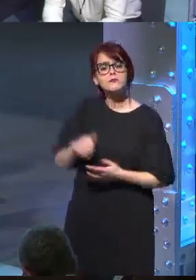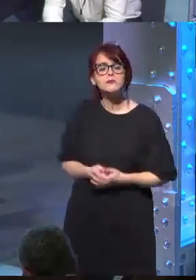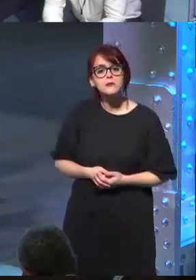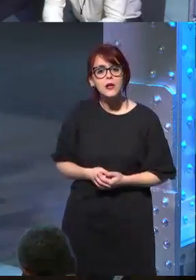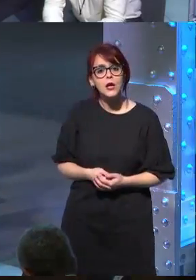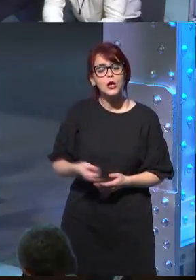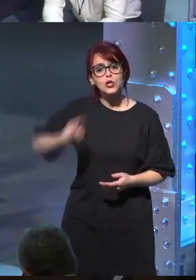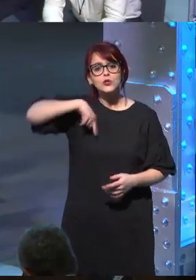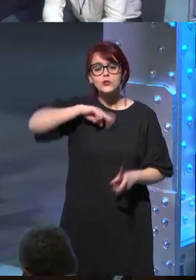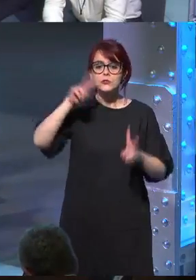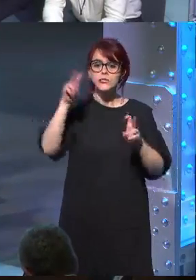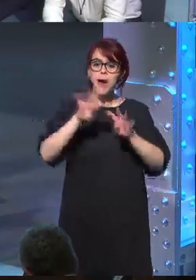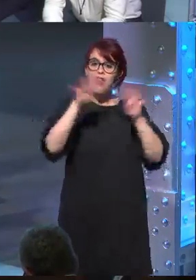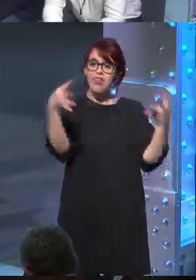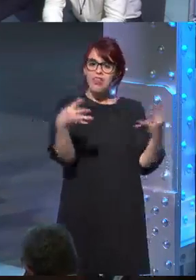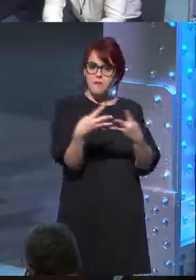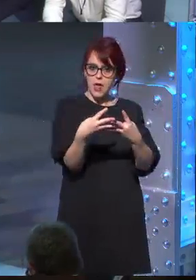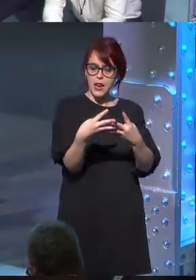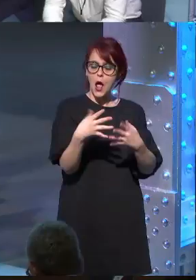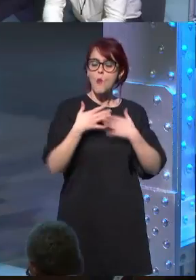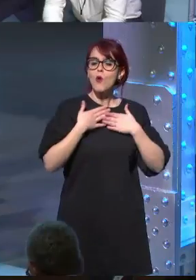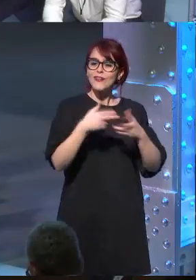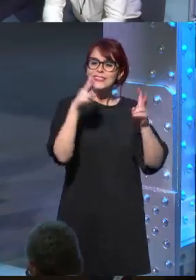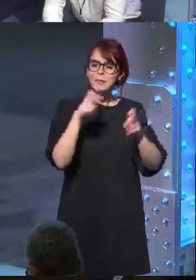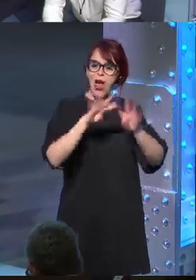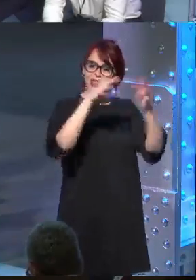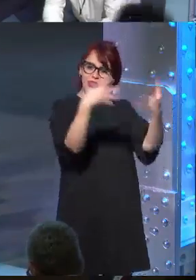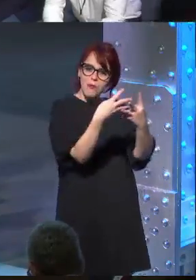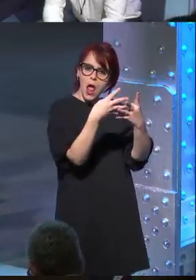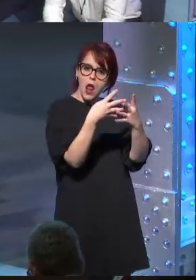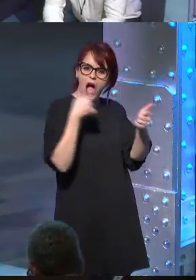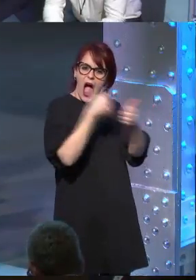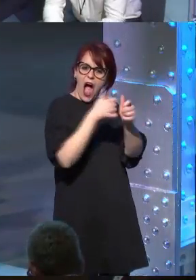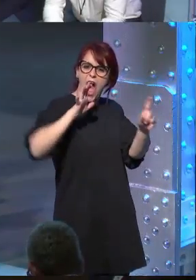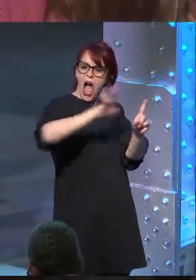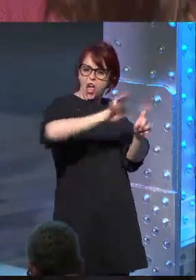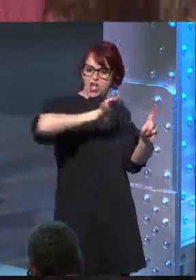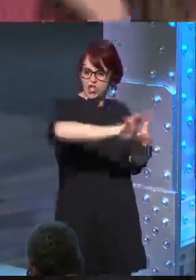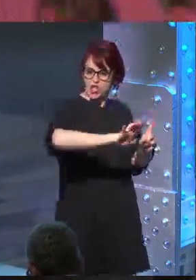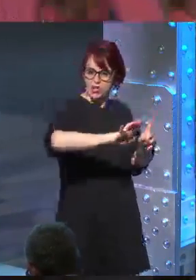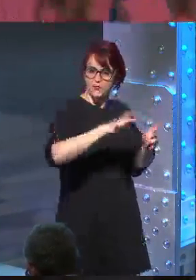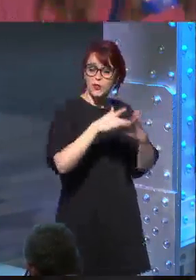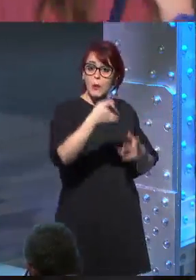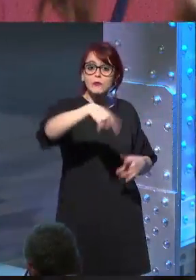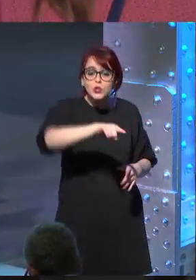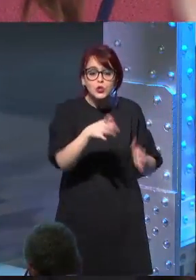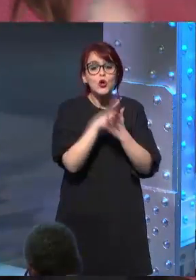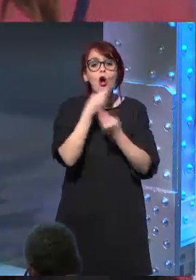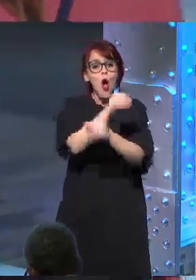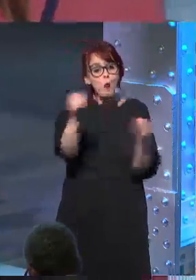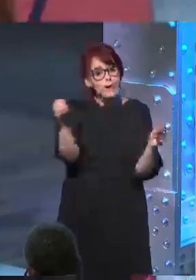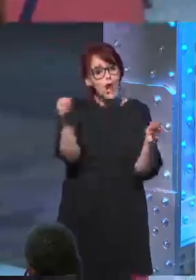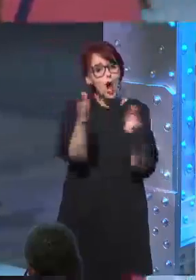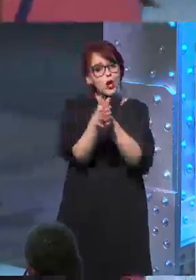want. We work mainly with cyberbullying. You who